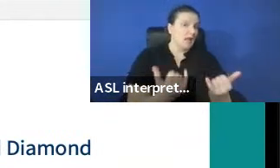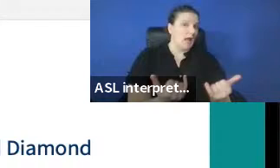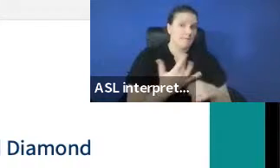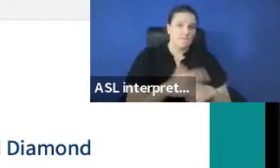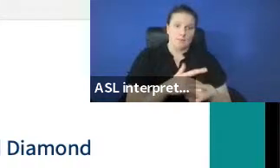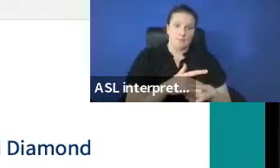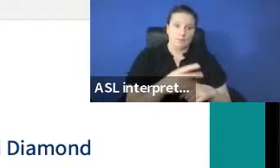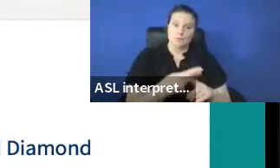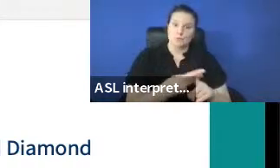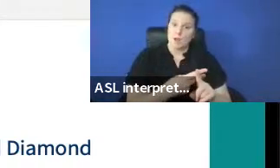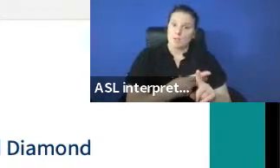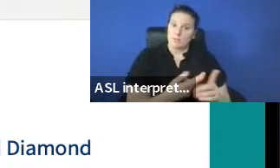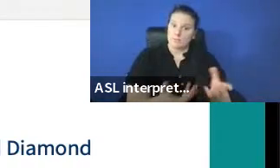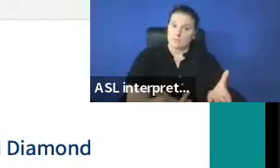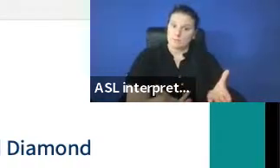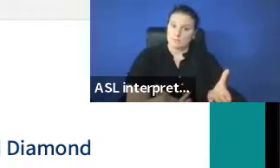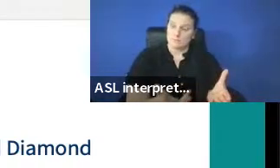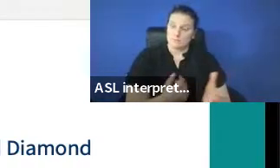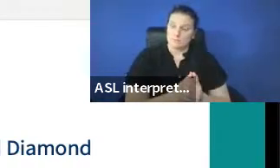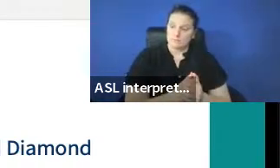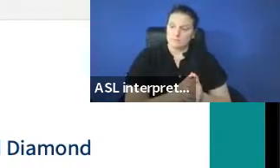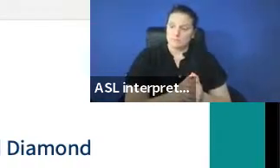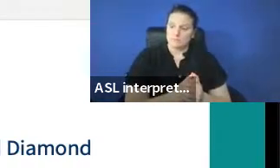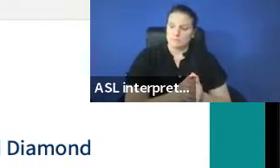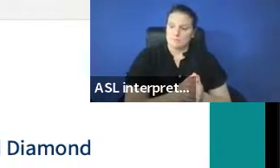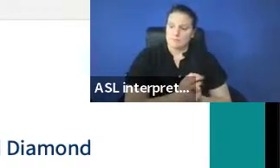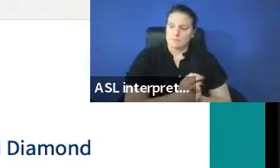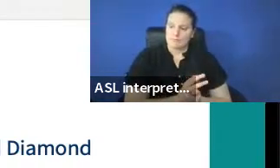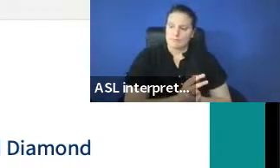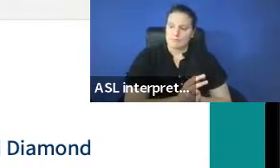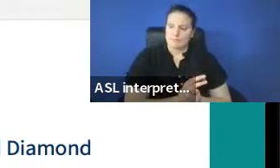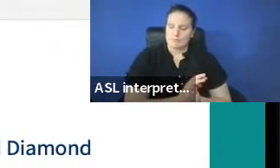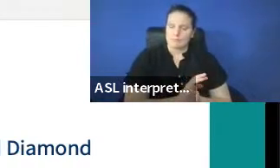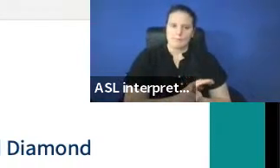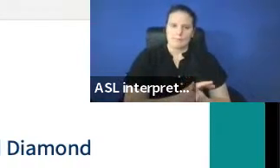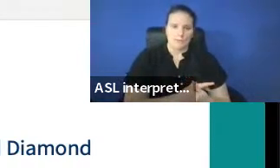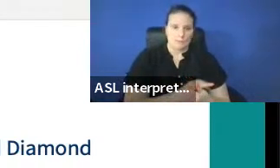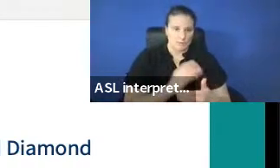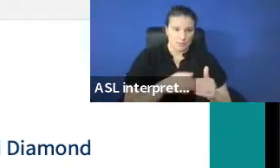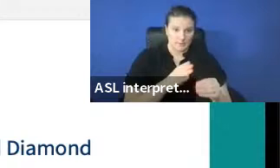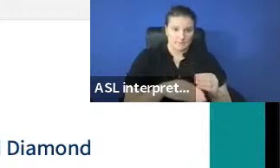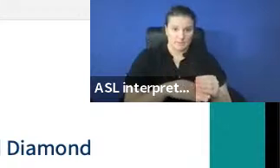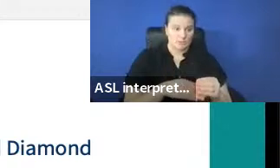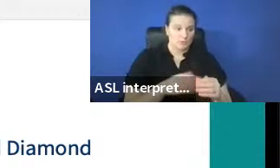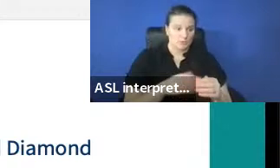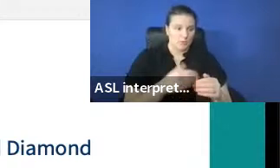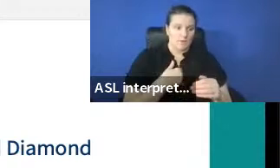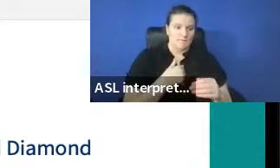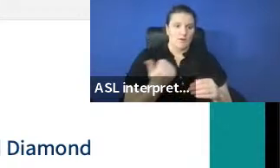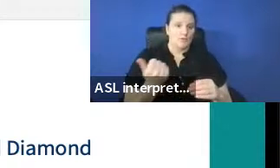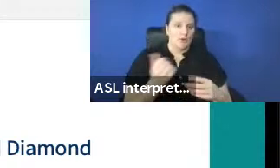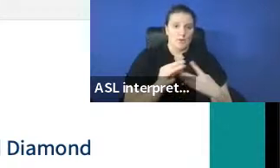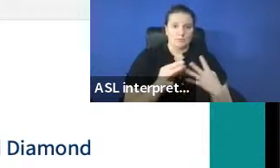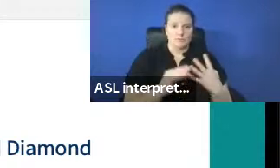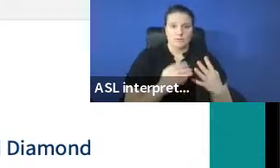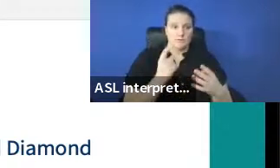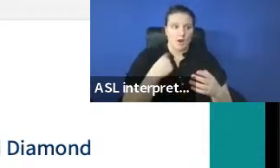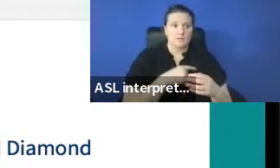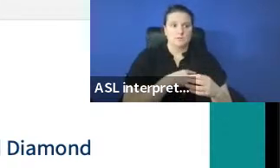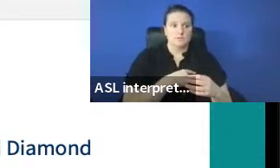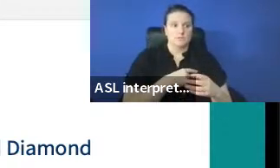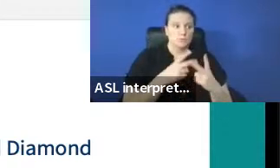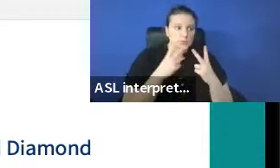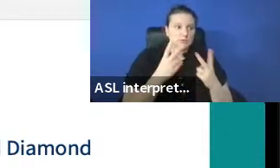in a few months. So do we need to be done, or is there another option for us to actually see